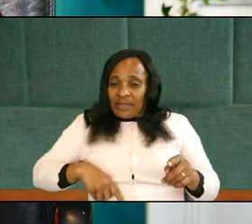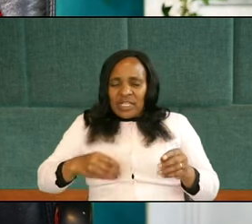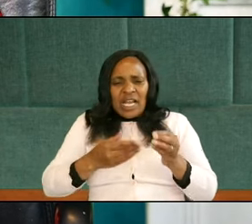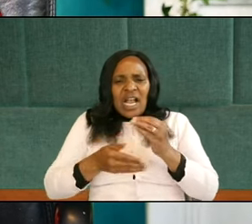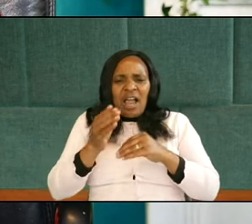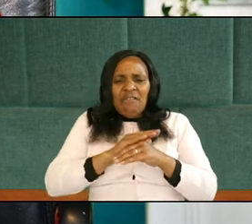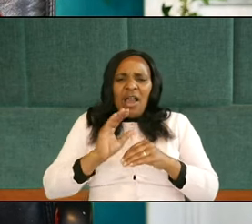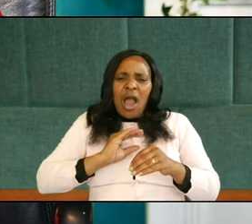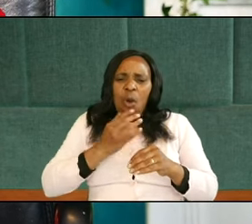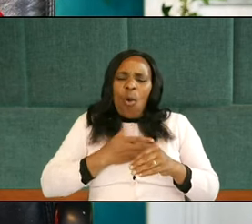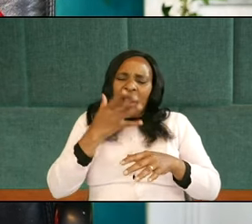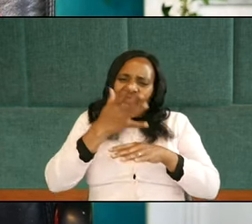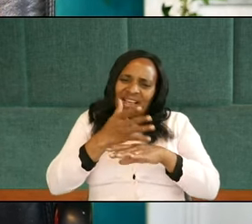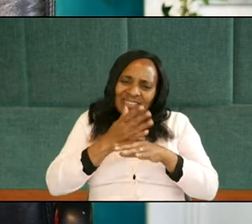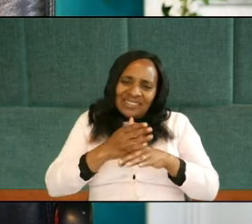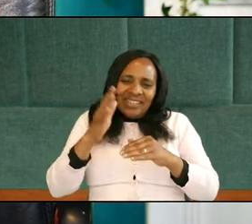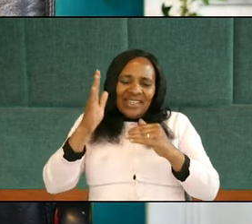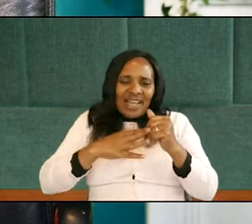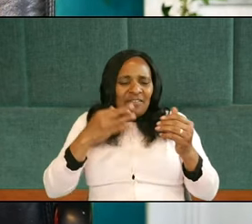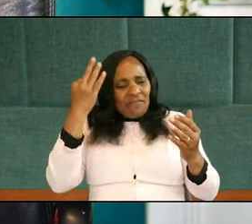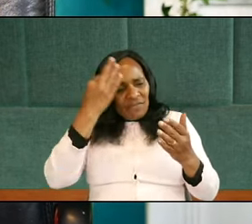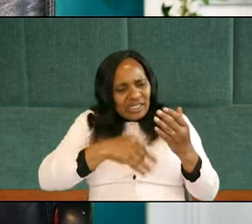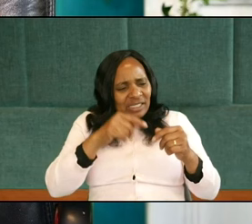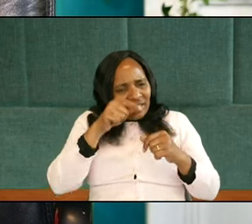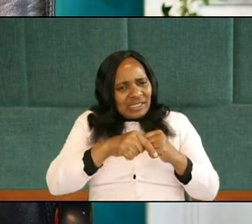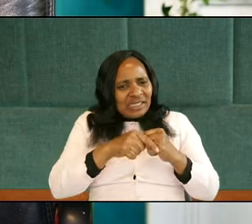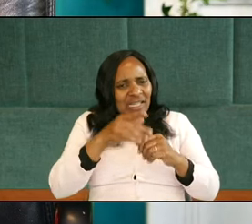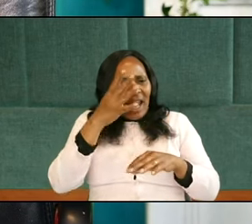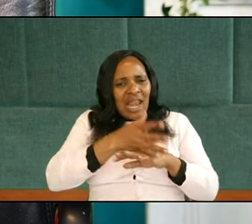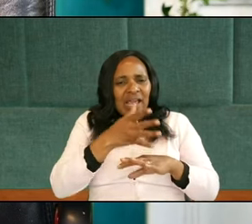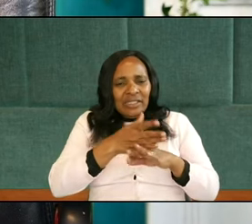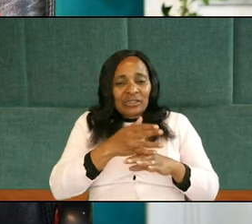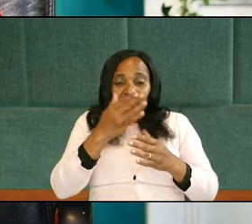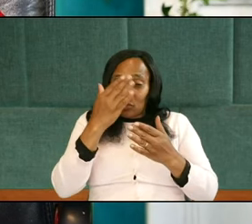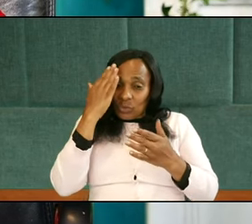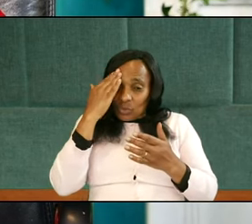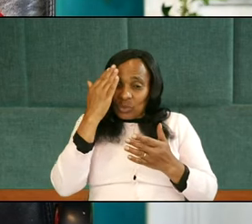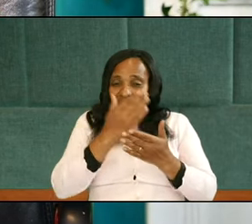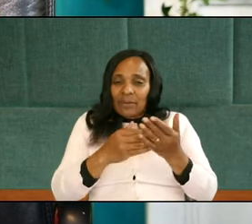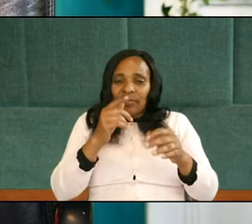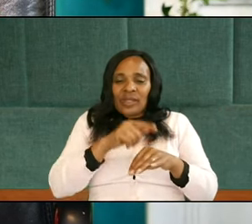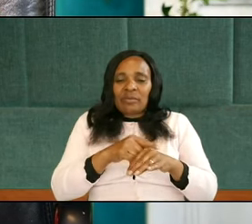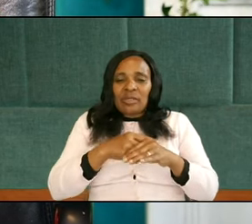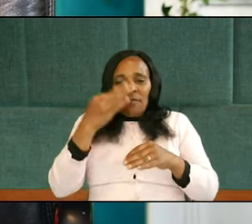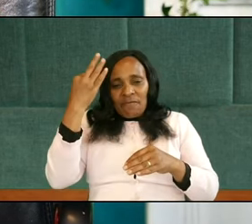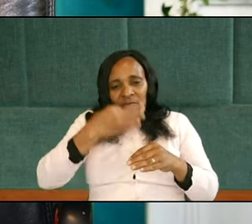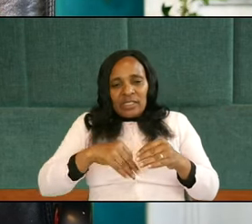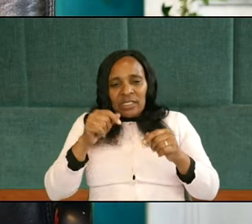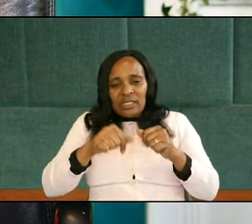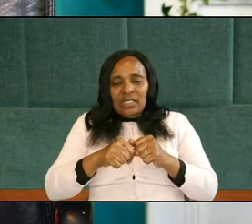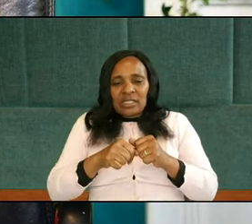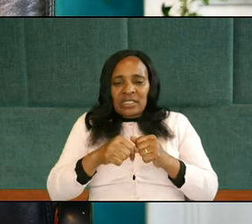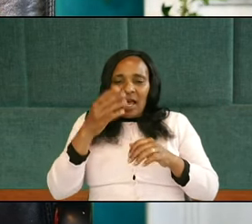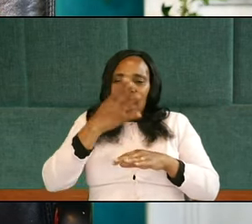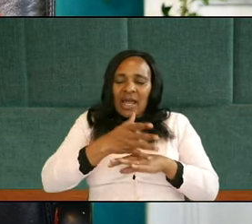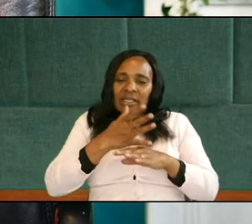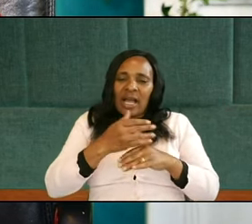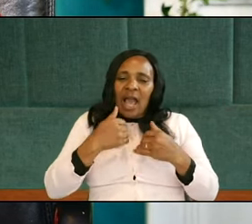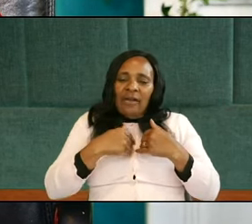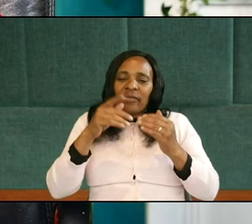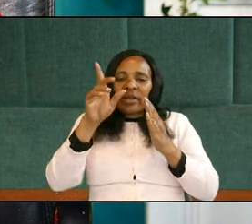up our lies instead of just facing those lies. And, you know, sometimes even facing those lies will have less